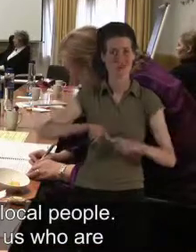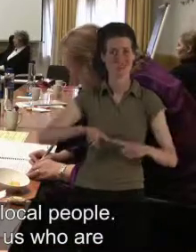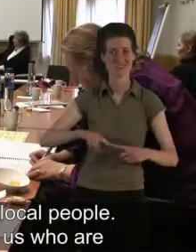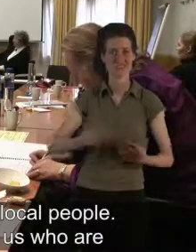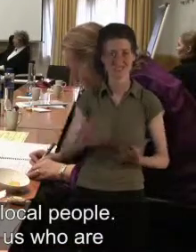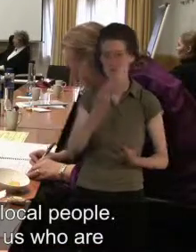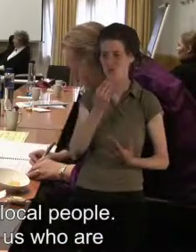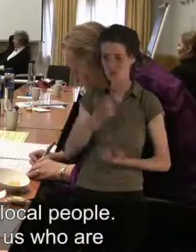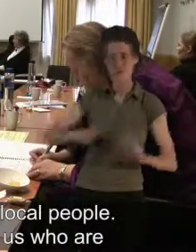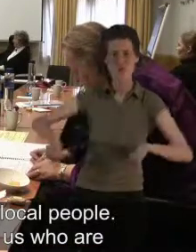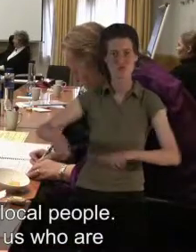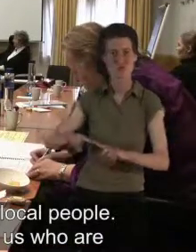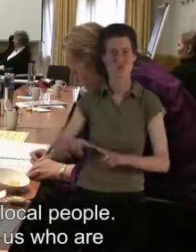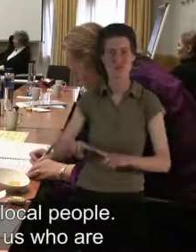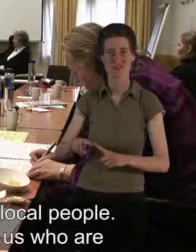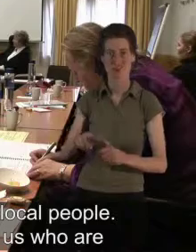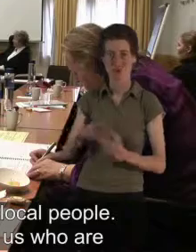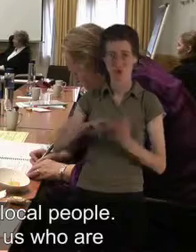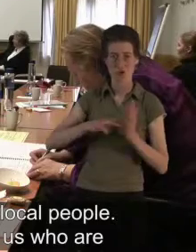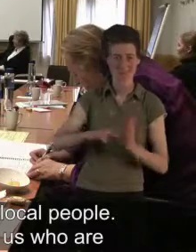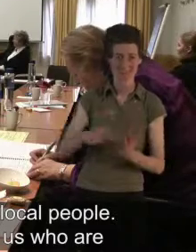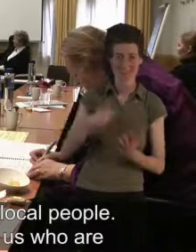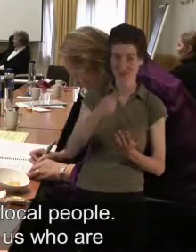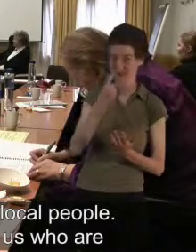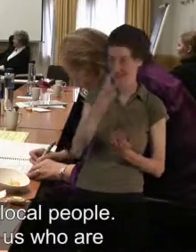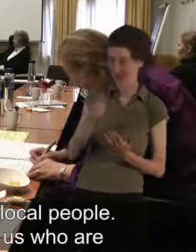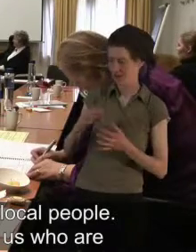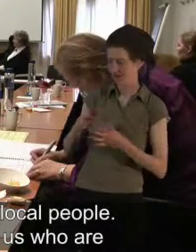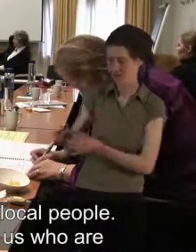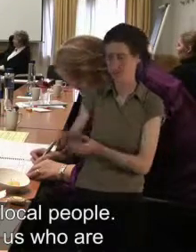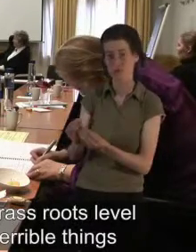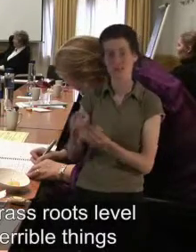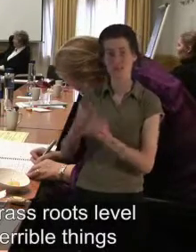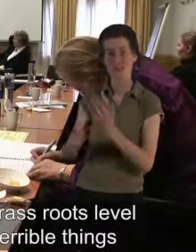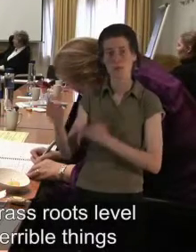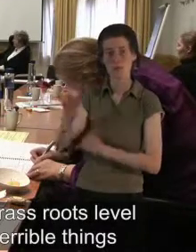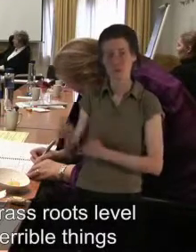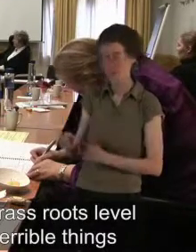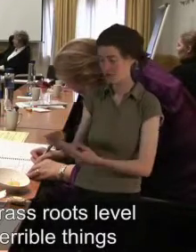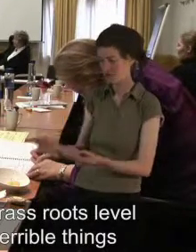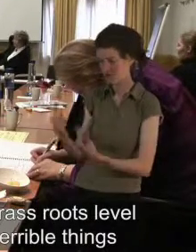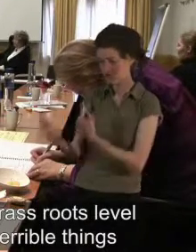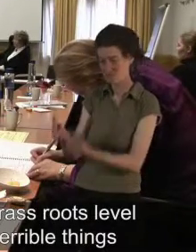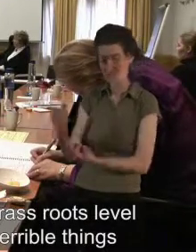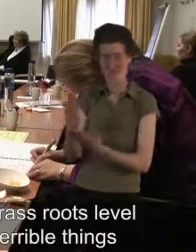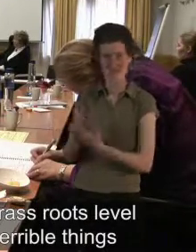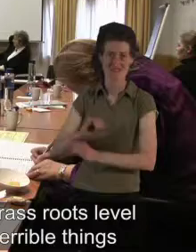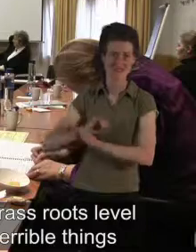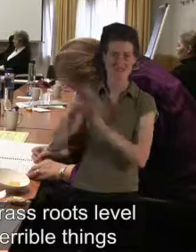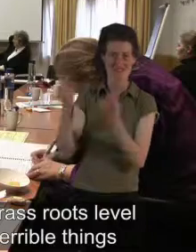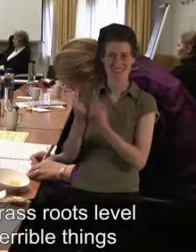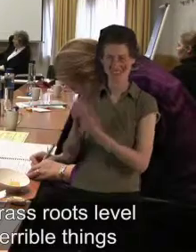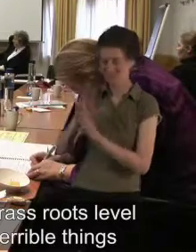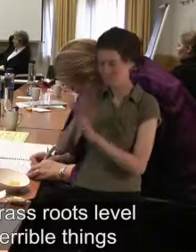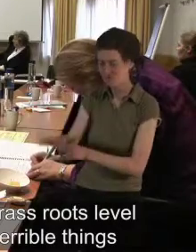by ordinary local people. But for a local organisation like us, who are definitely grassroots, work at grassroots